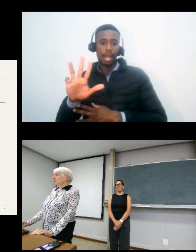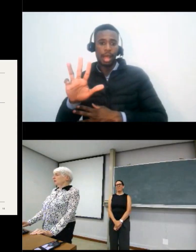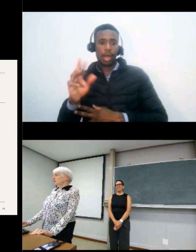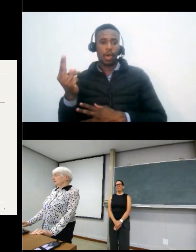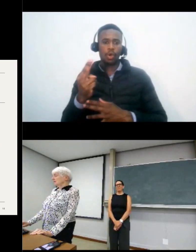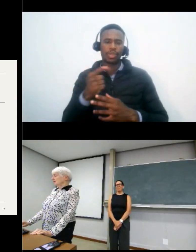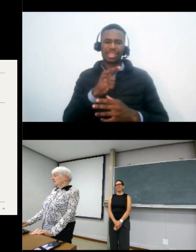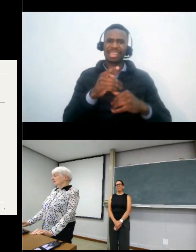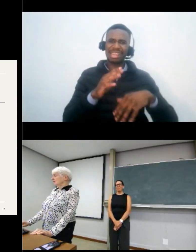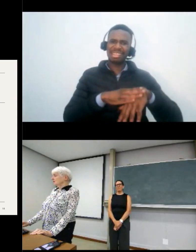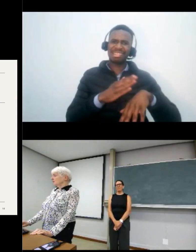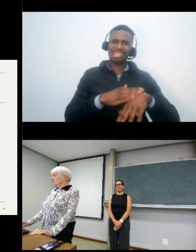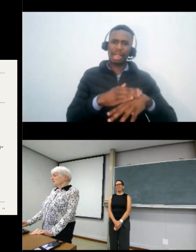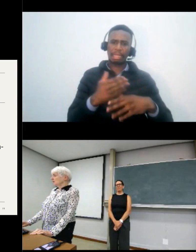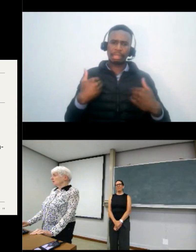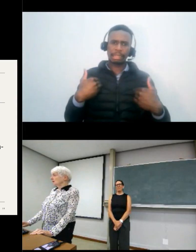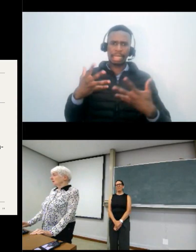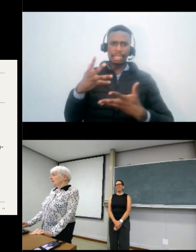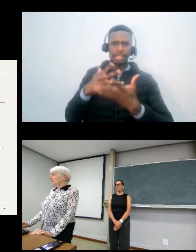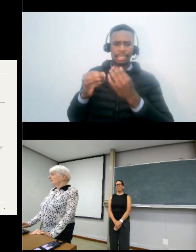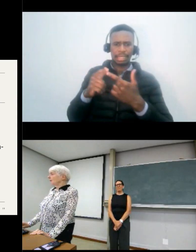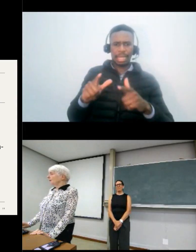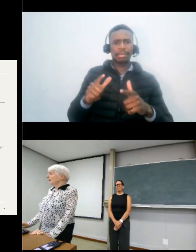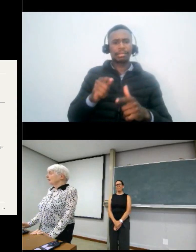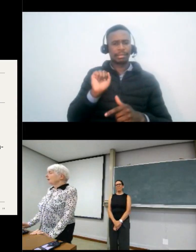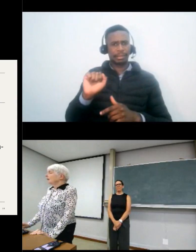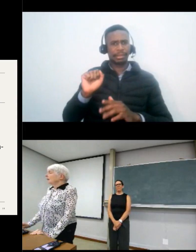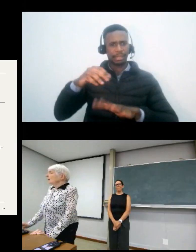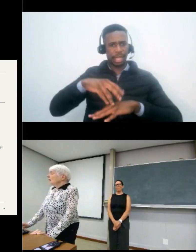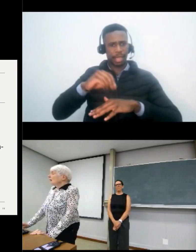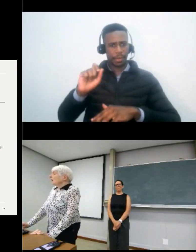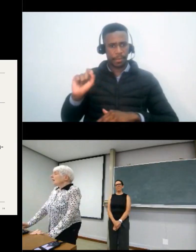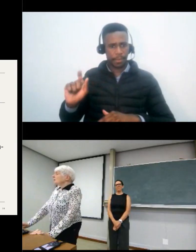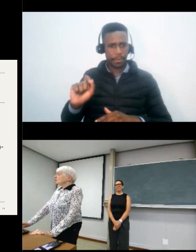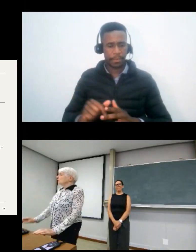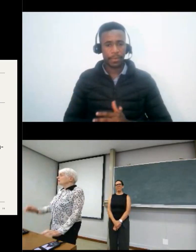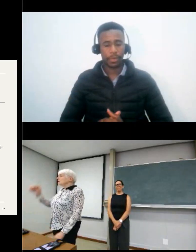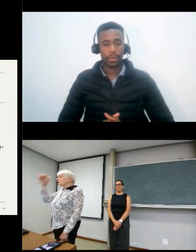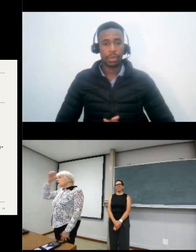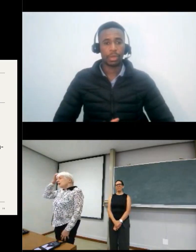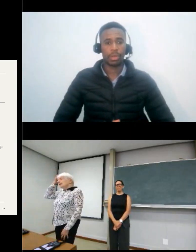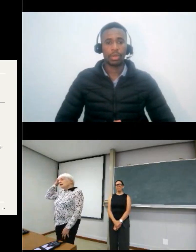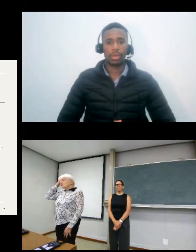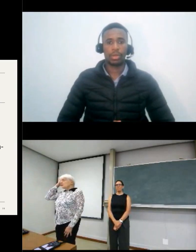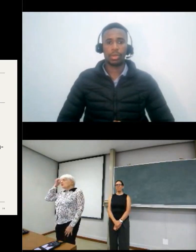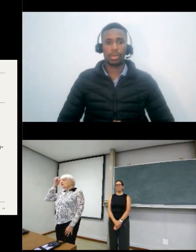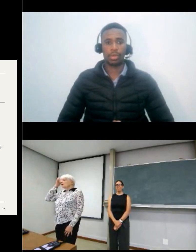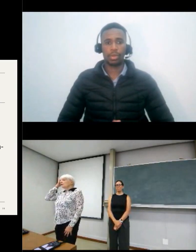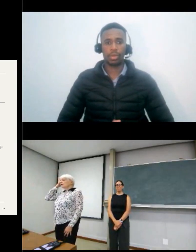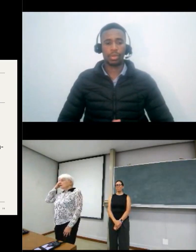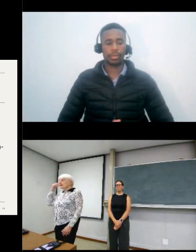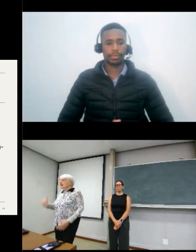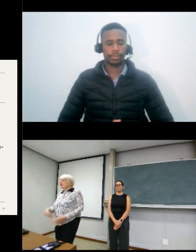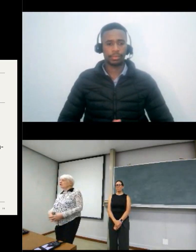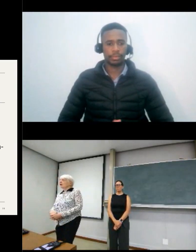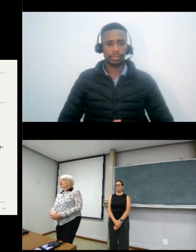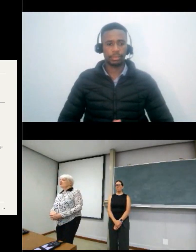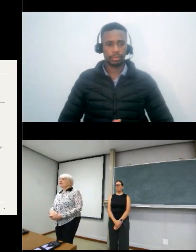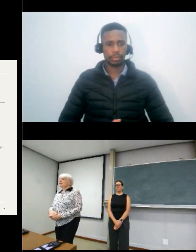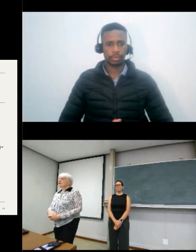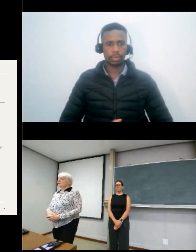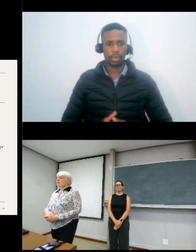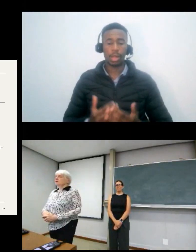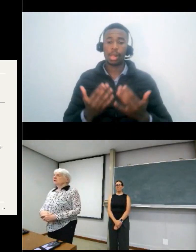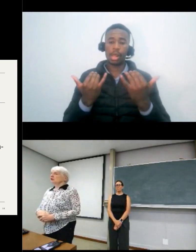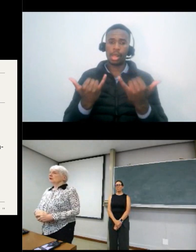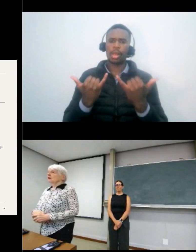across 5 provinces in this project. Okay. And so we looked at, for now,